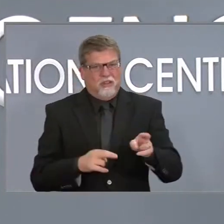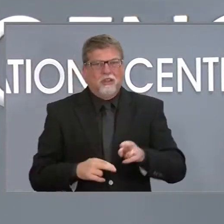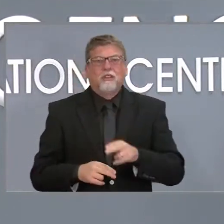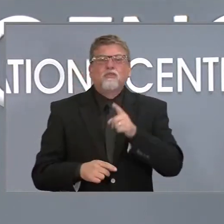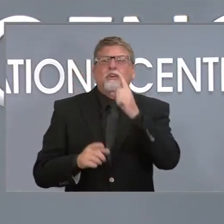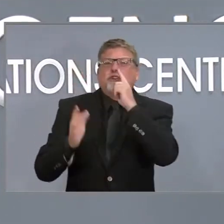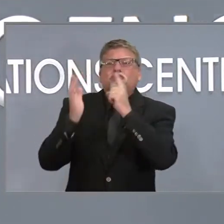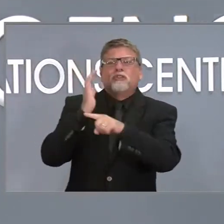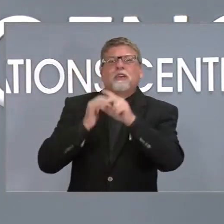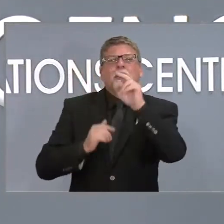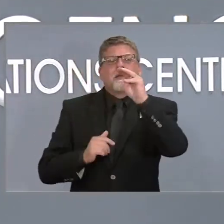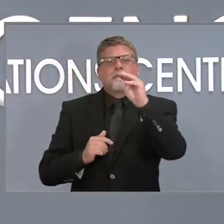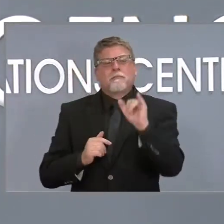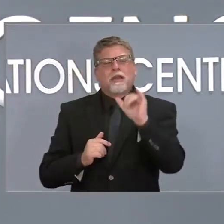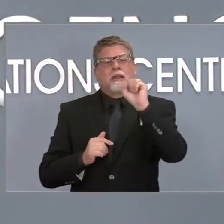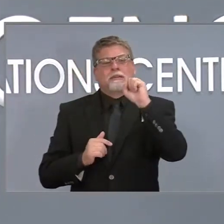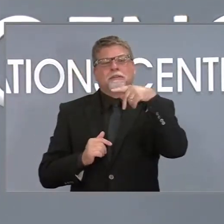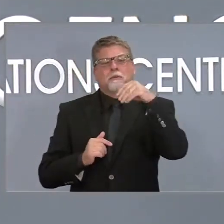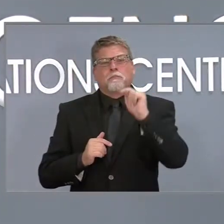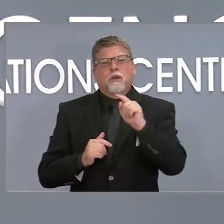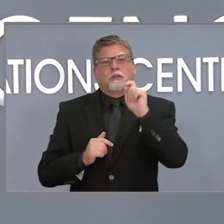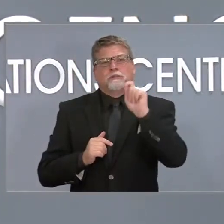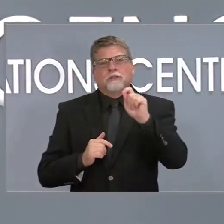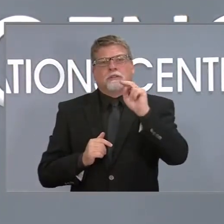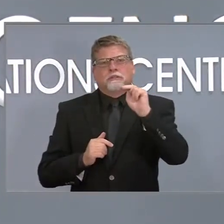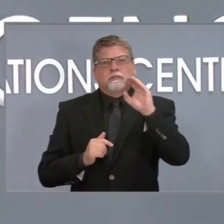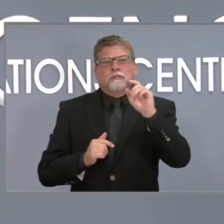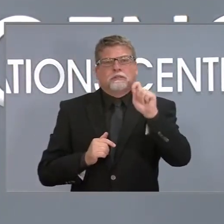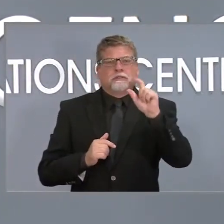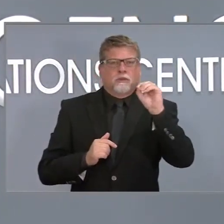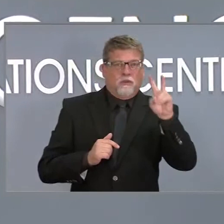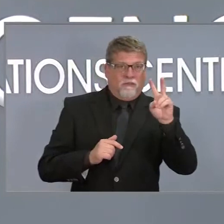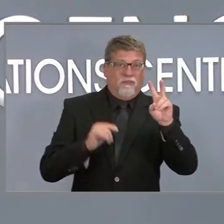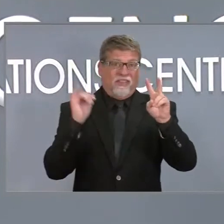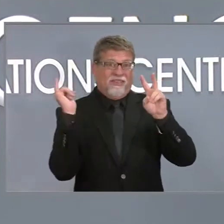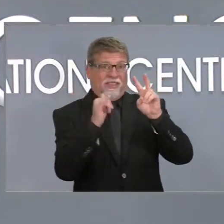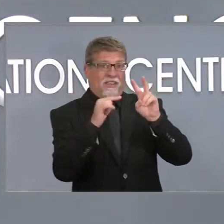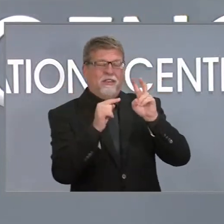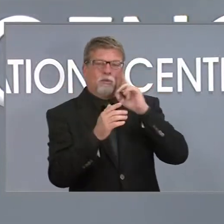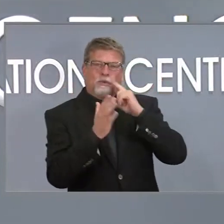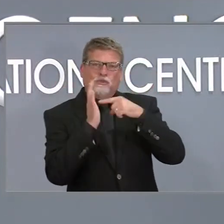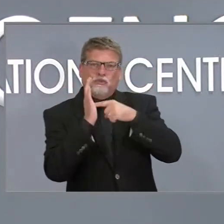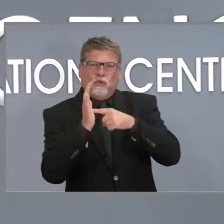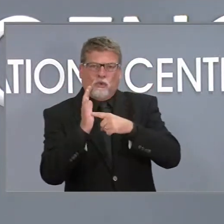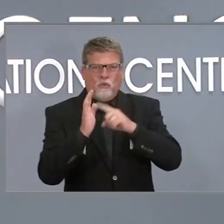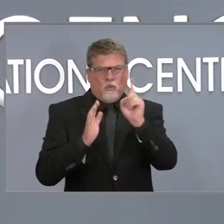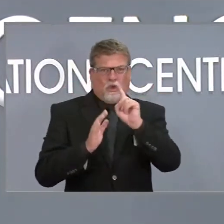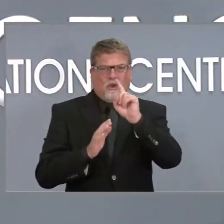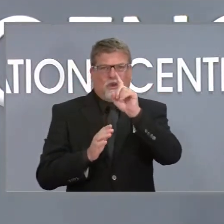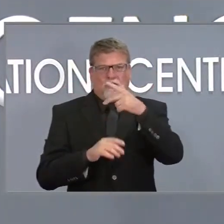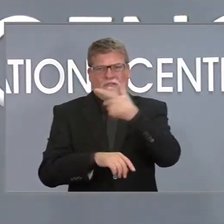myspot.nc.gov is where you can look to see where is vaccine going to be available for you and your family. All right, thank you.